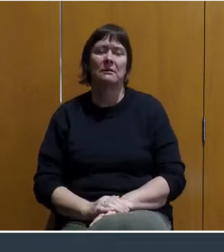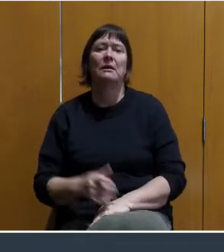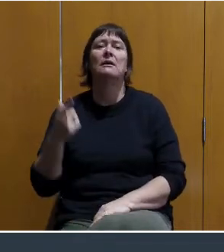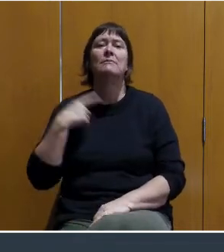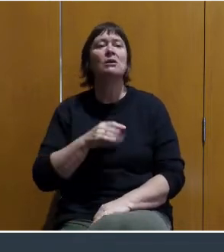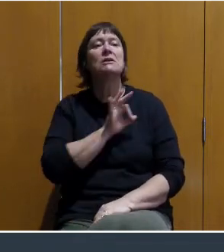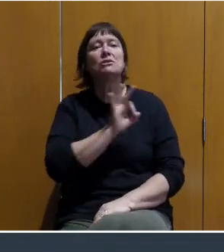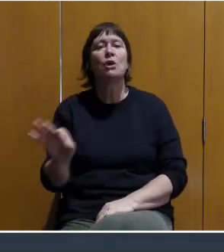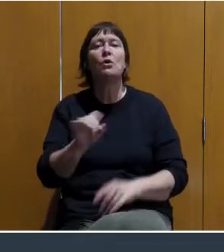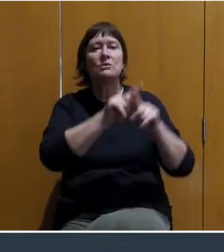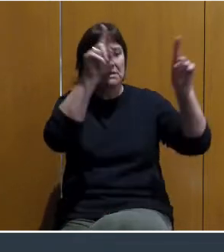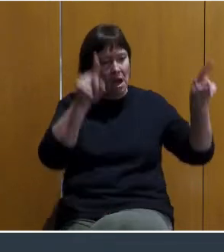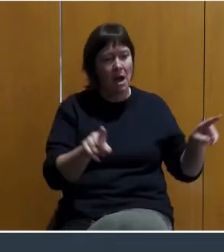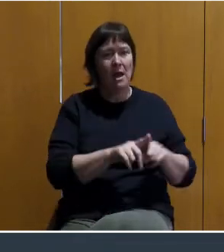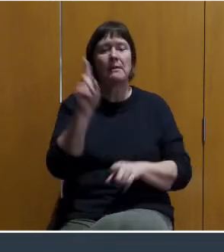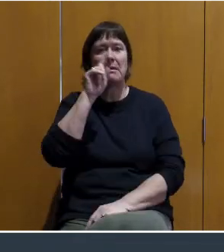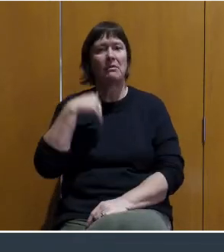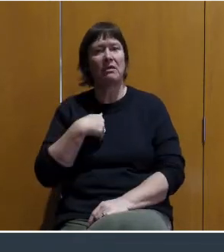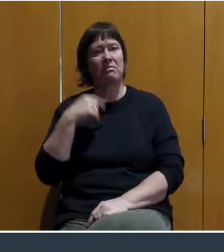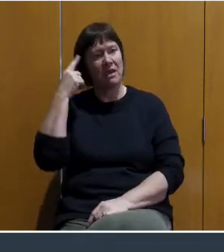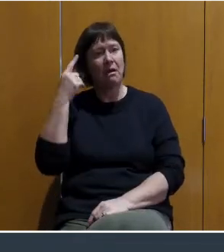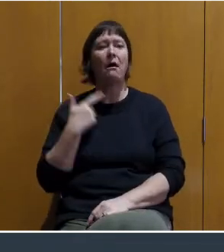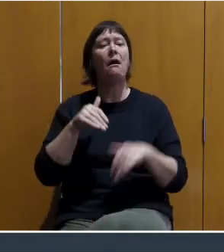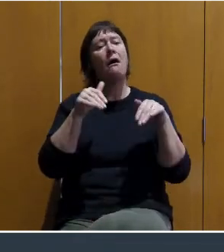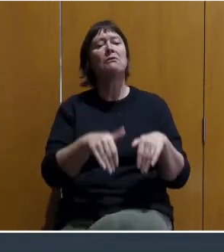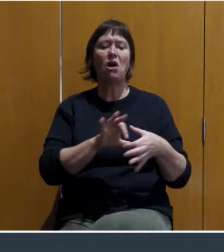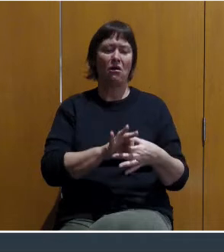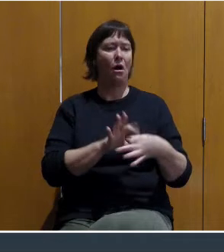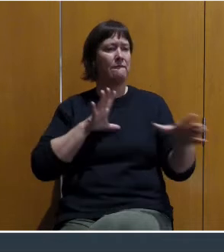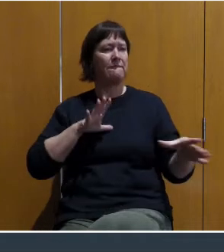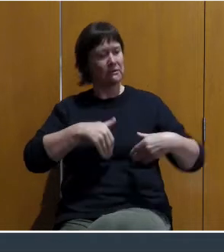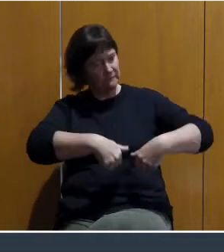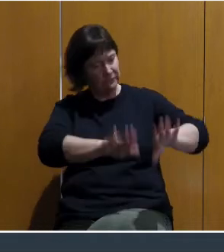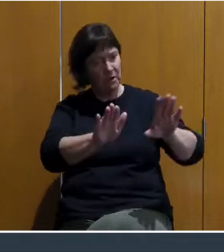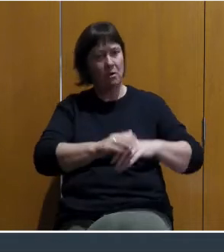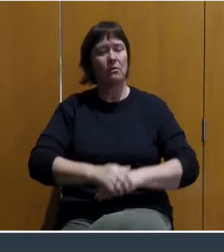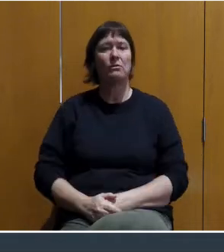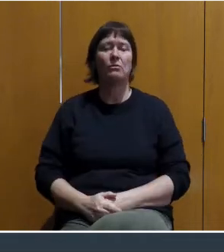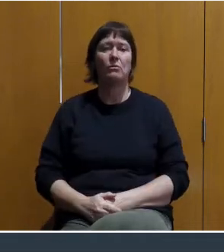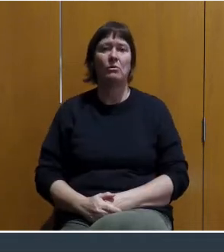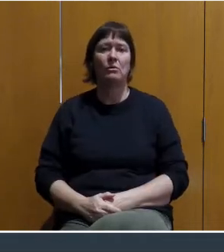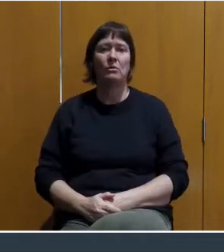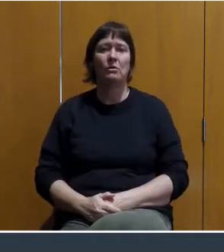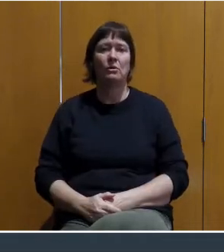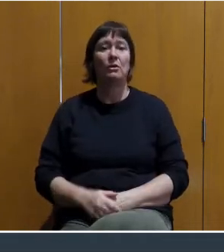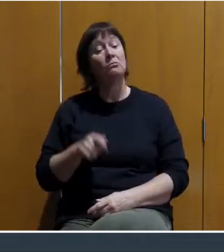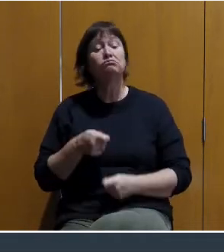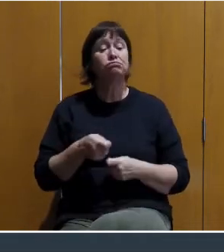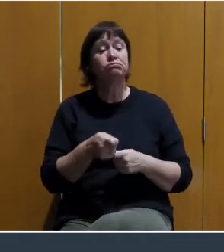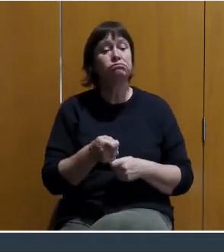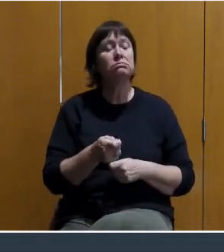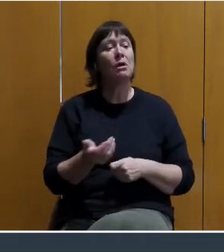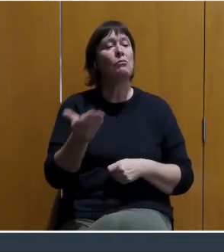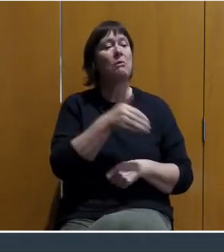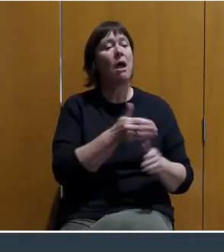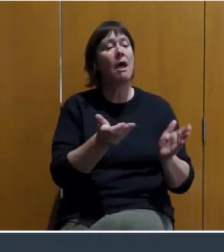a dog off-lead area. I watch people walk their dogs along the footpath up Kent Terrace and release them as soon as they hit Maggie's Way.